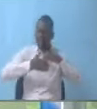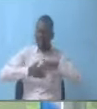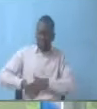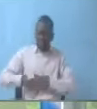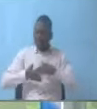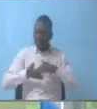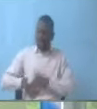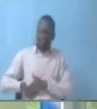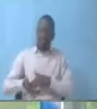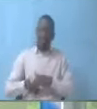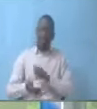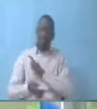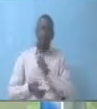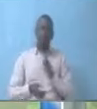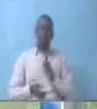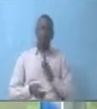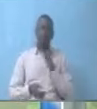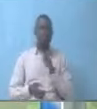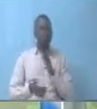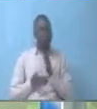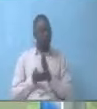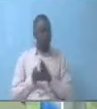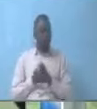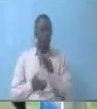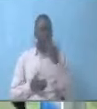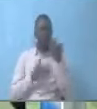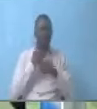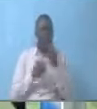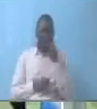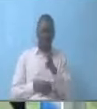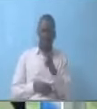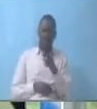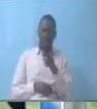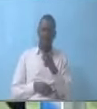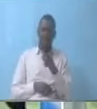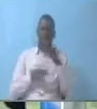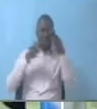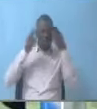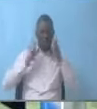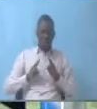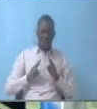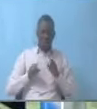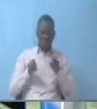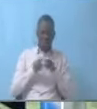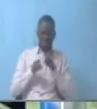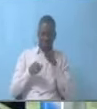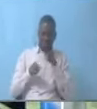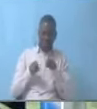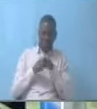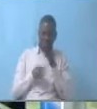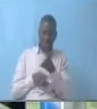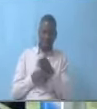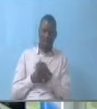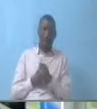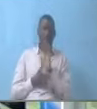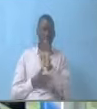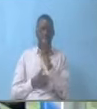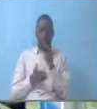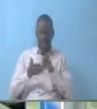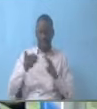I have never seen a provision like this. Let me read it out. It says, no